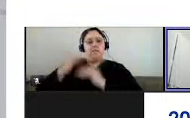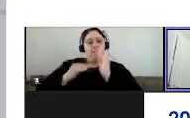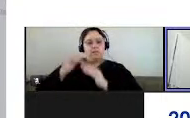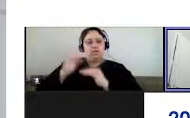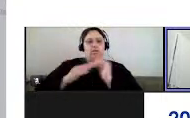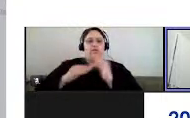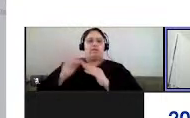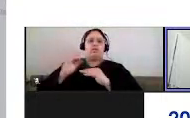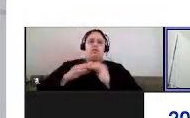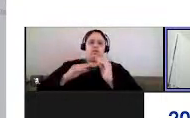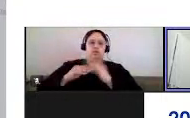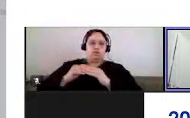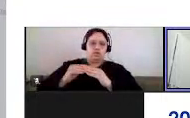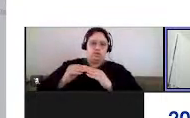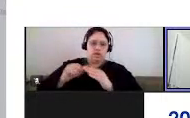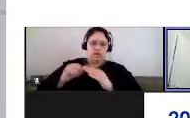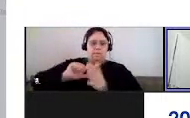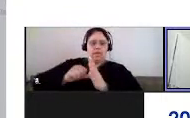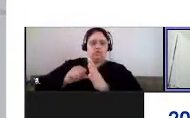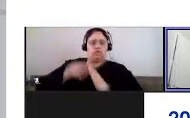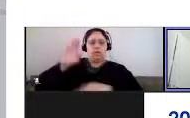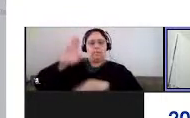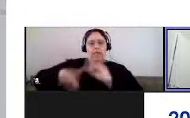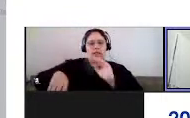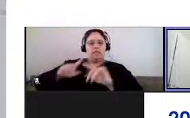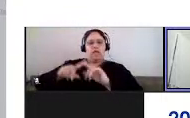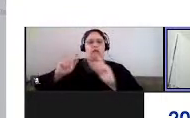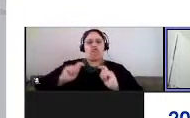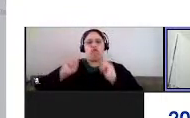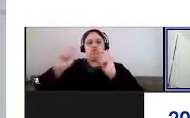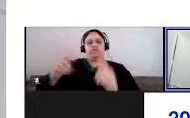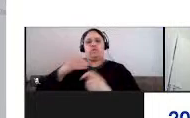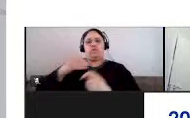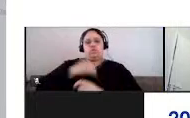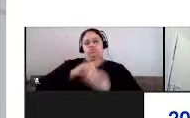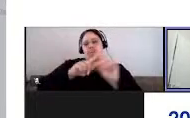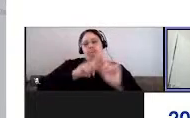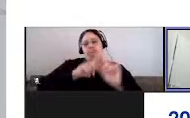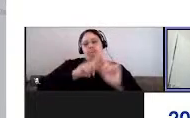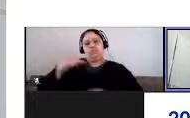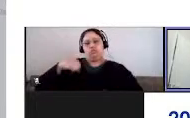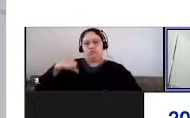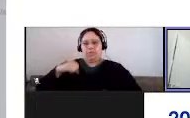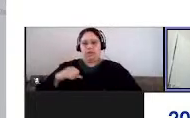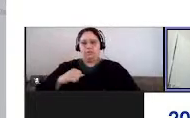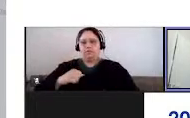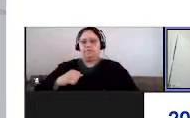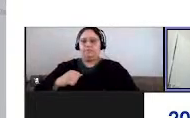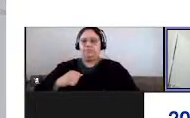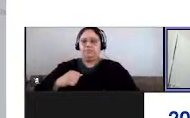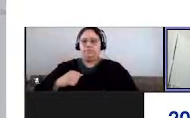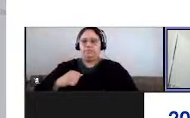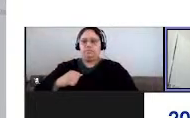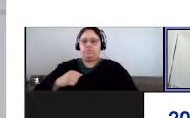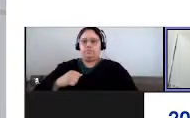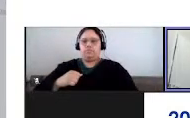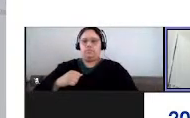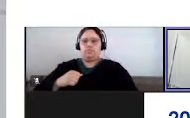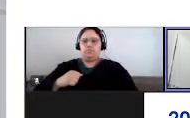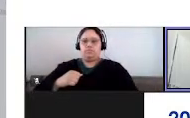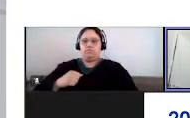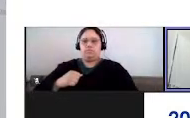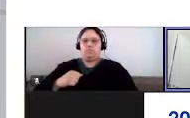penalty, and transfers to the municipalities. Going on to program four,